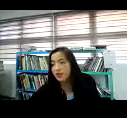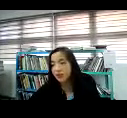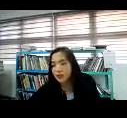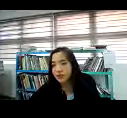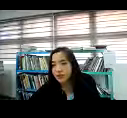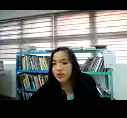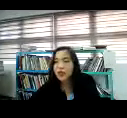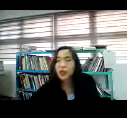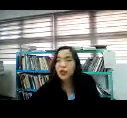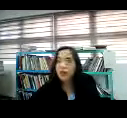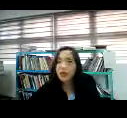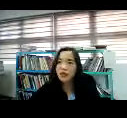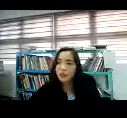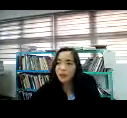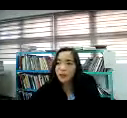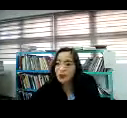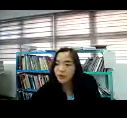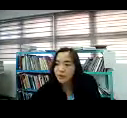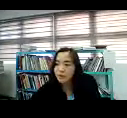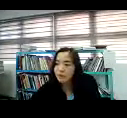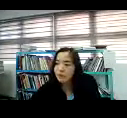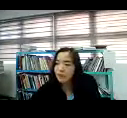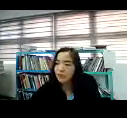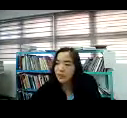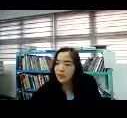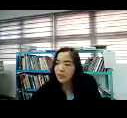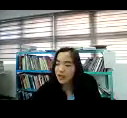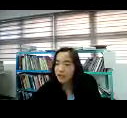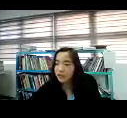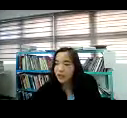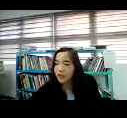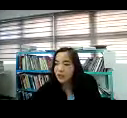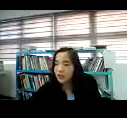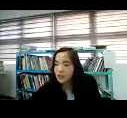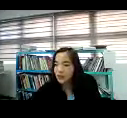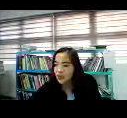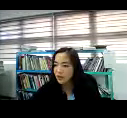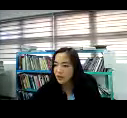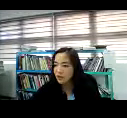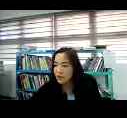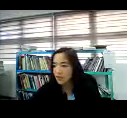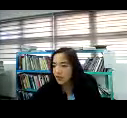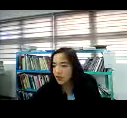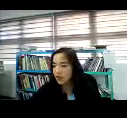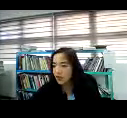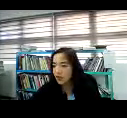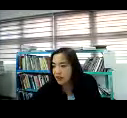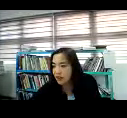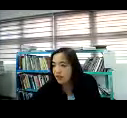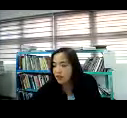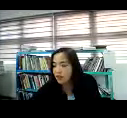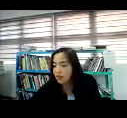or contents. So pag content naman po, bali ang lahat, halimbawa, ginamit natin si